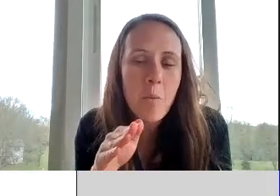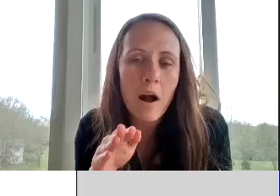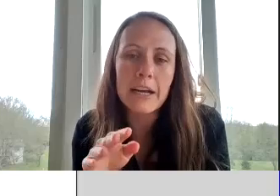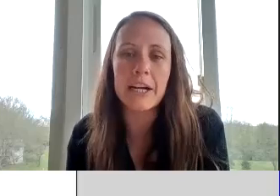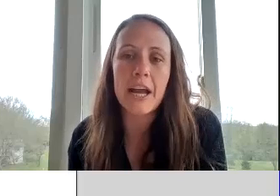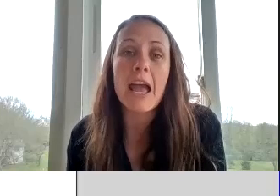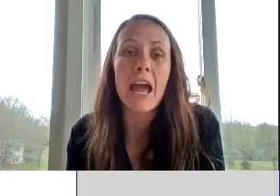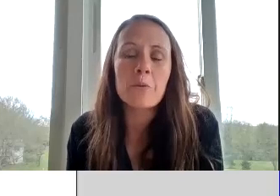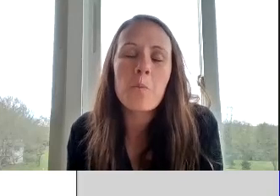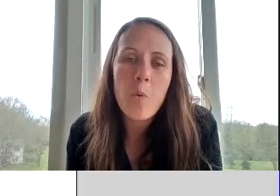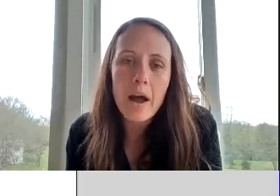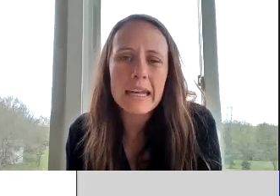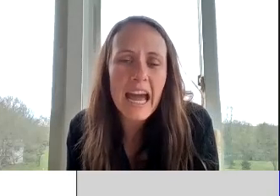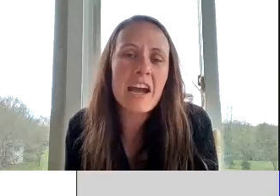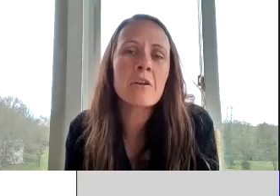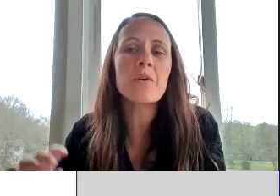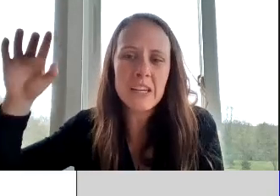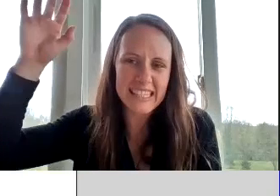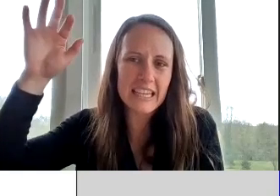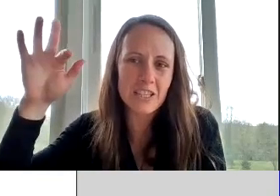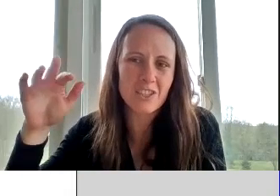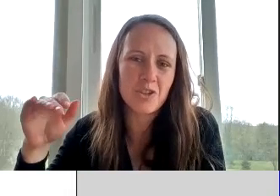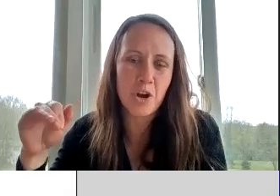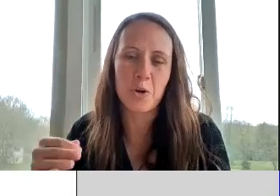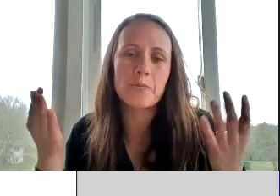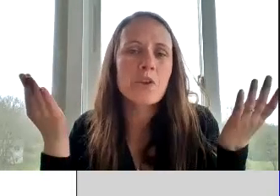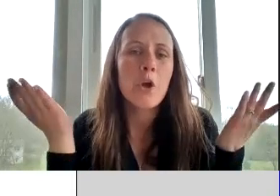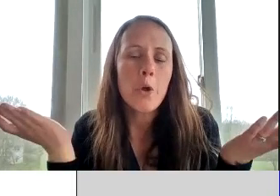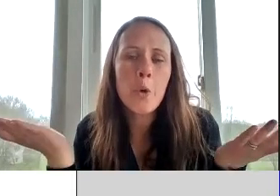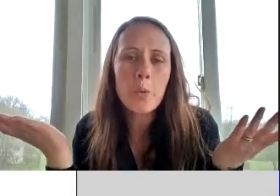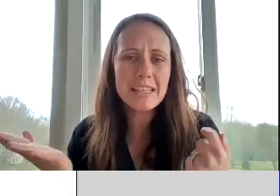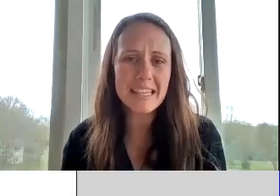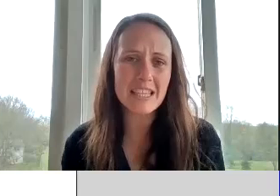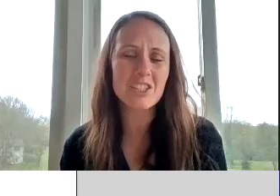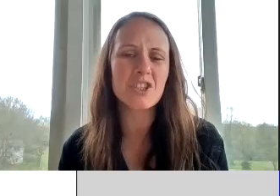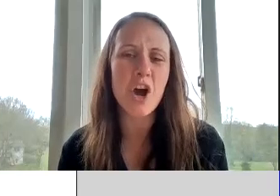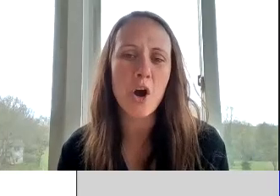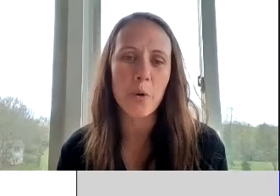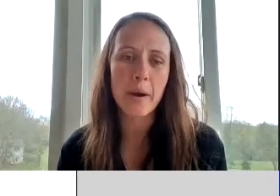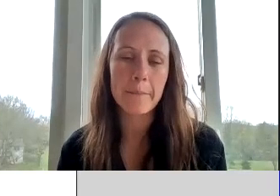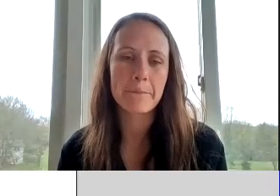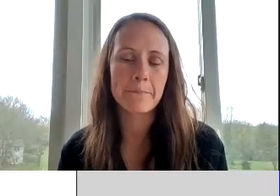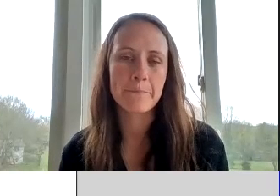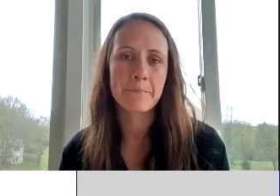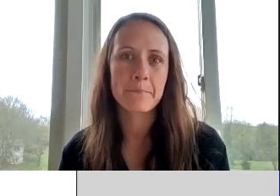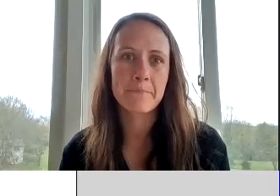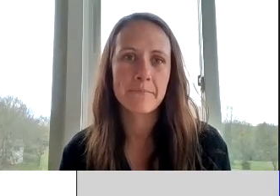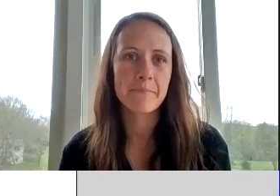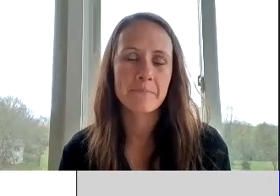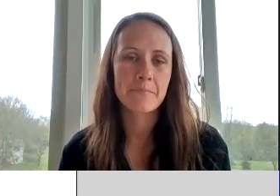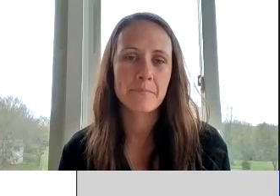animal is in the water and one animal is in the snow. Who is in the snow?